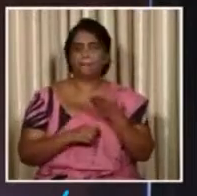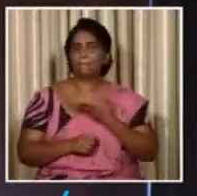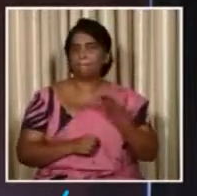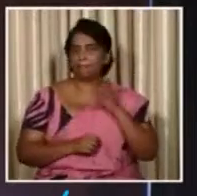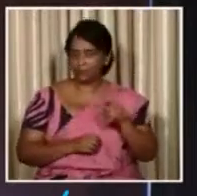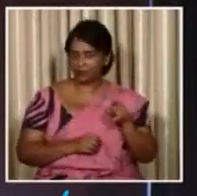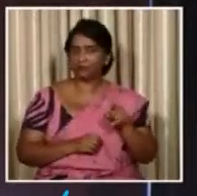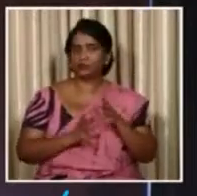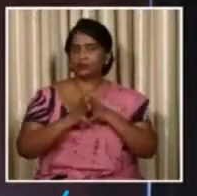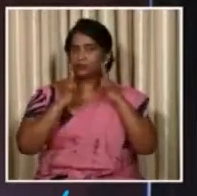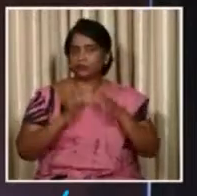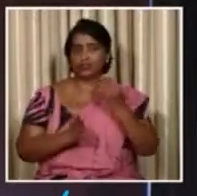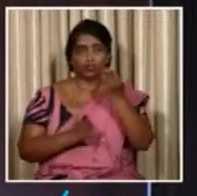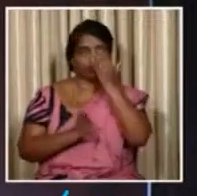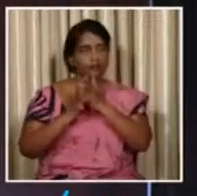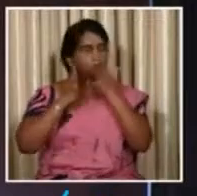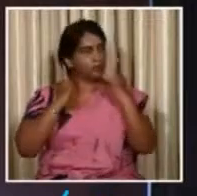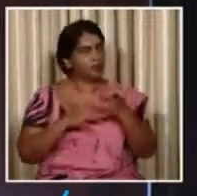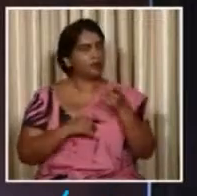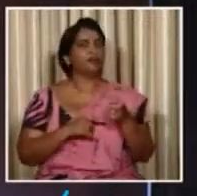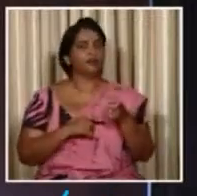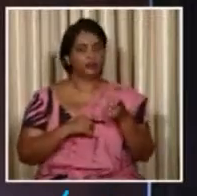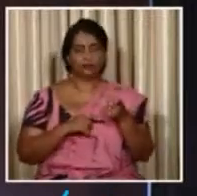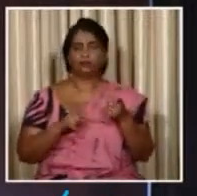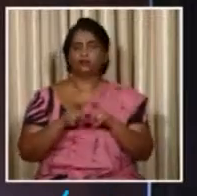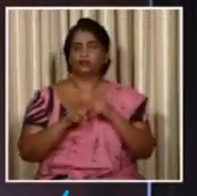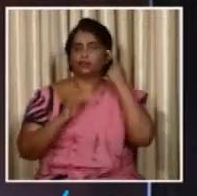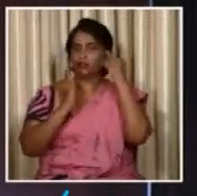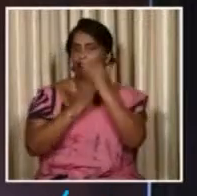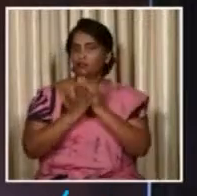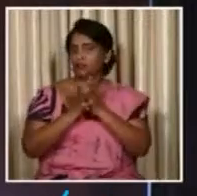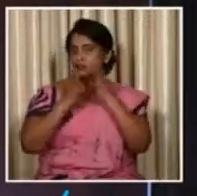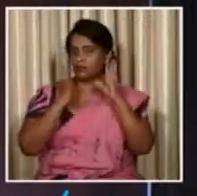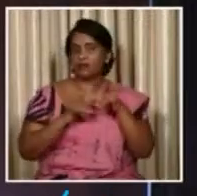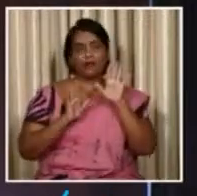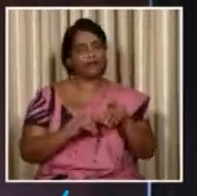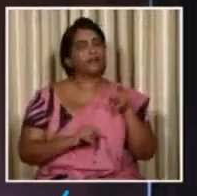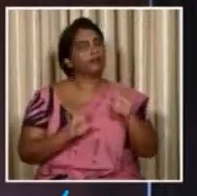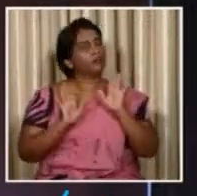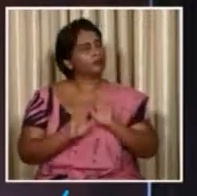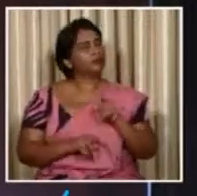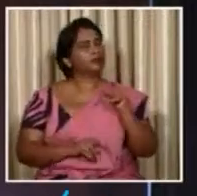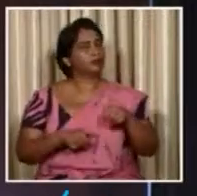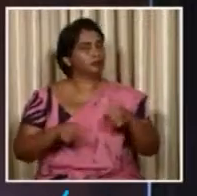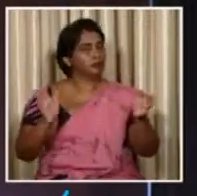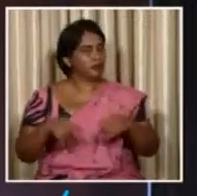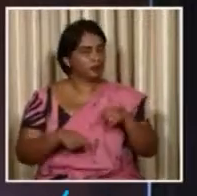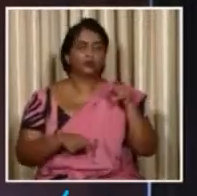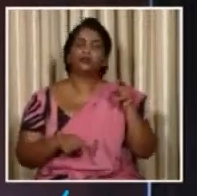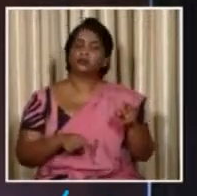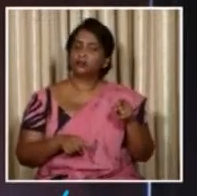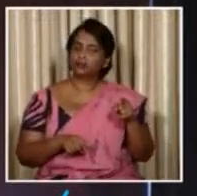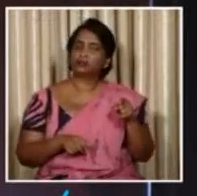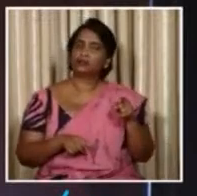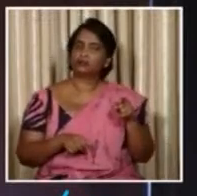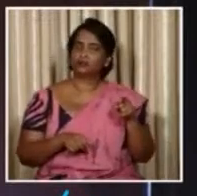particular prison authorities, were recorded and forwarded to the Colombo magistrates as far back as November 24, 2024. It